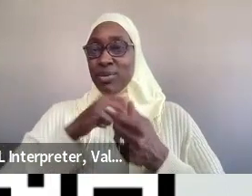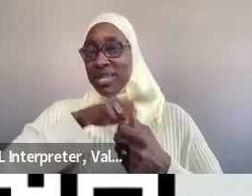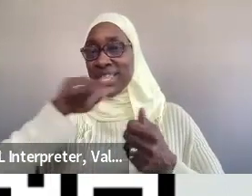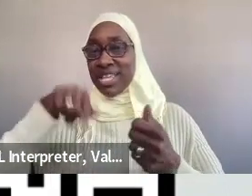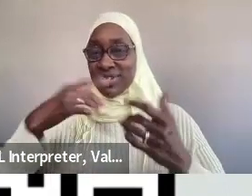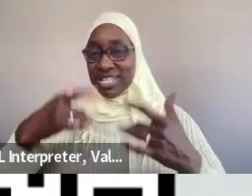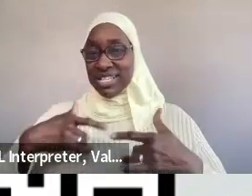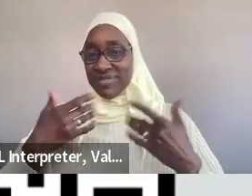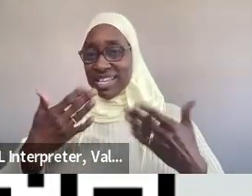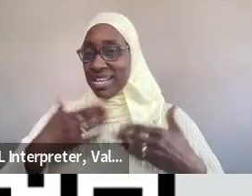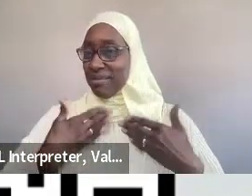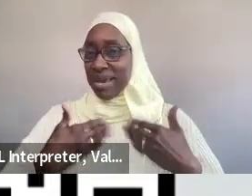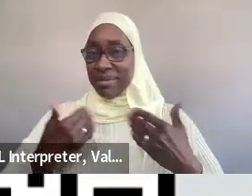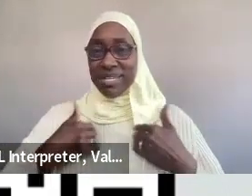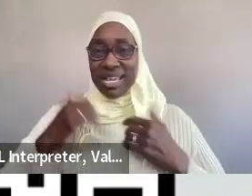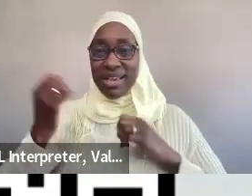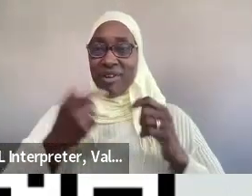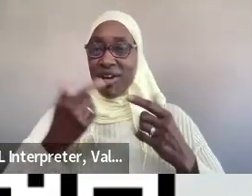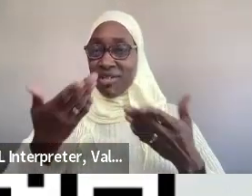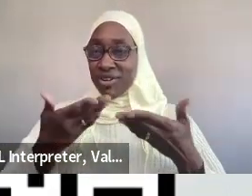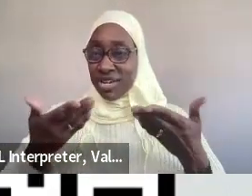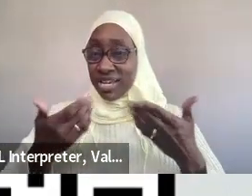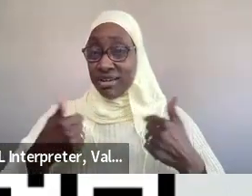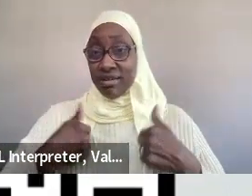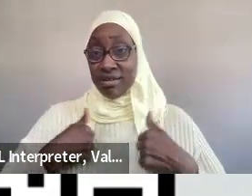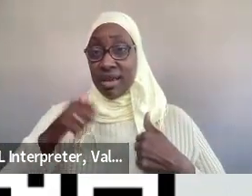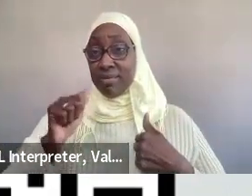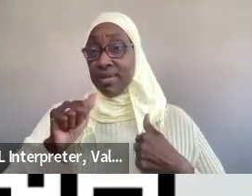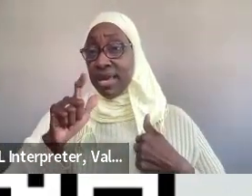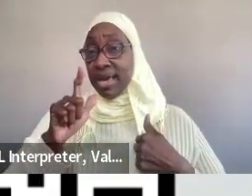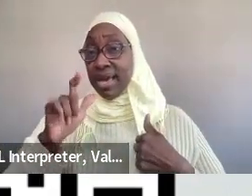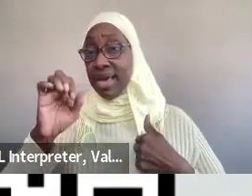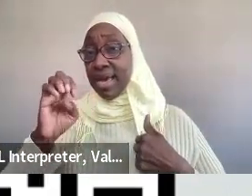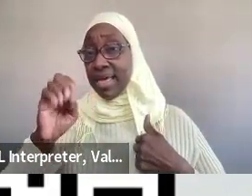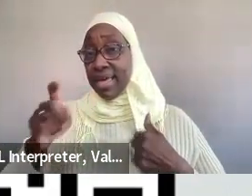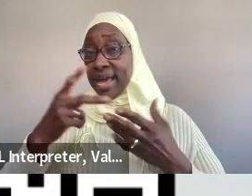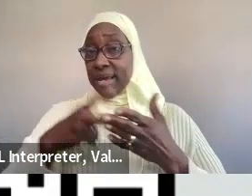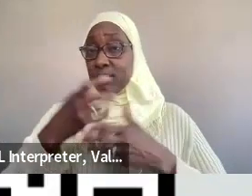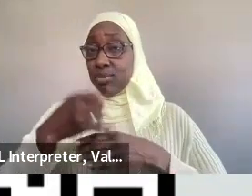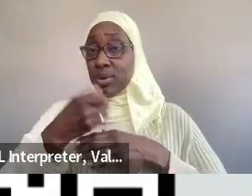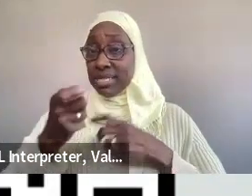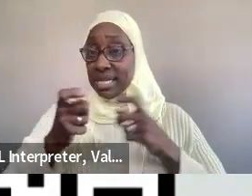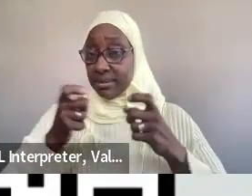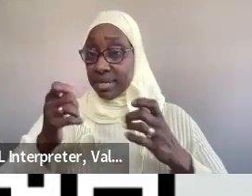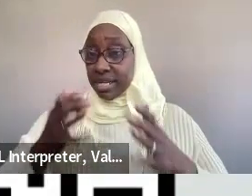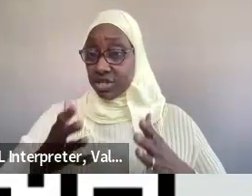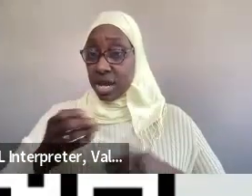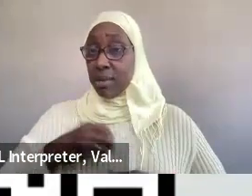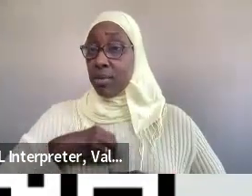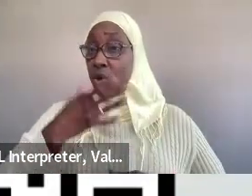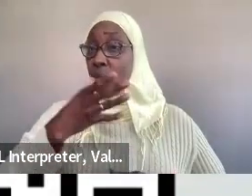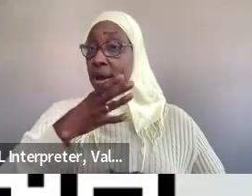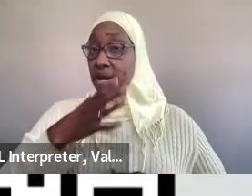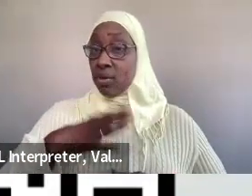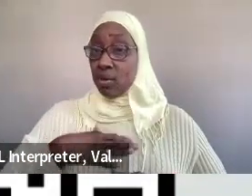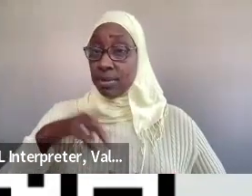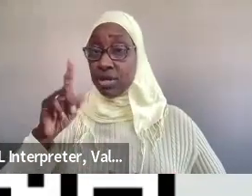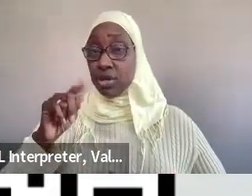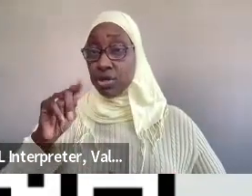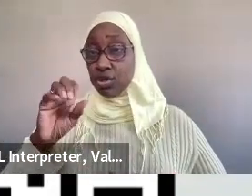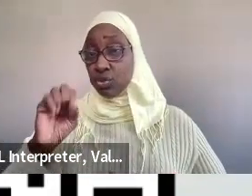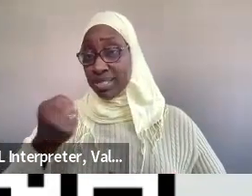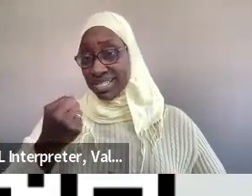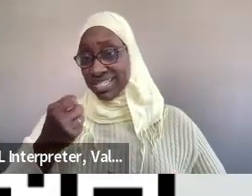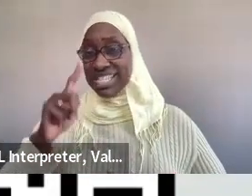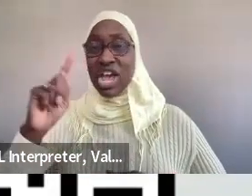here. I am the Allied project manager, and I'm a white woman in her 20s. This is the first